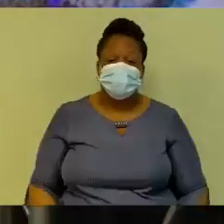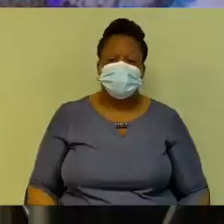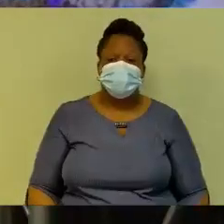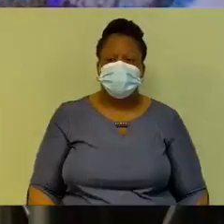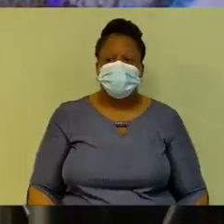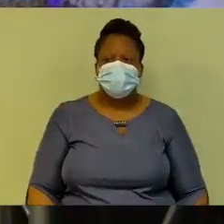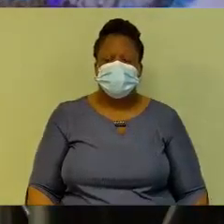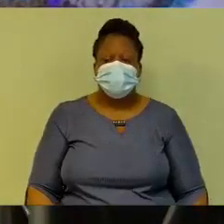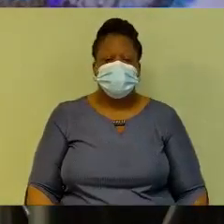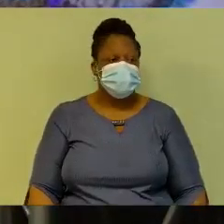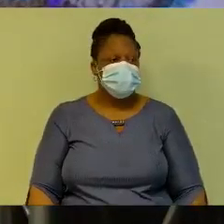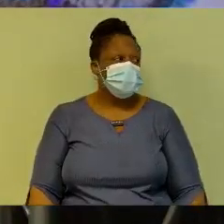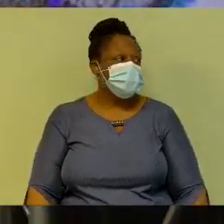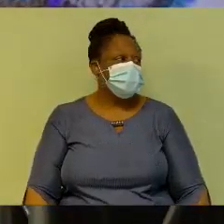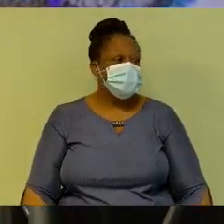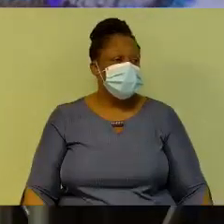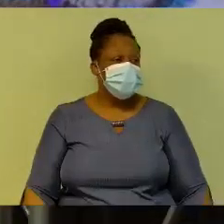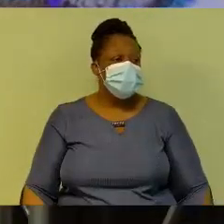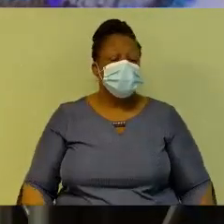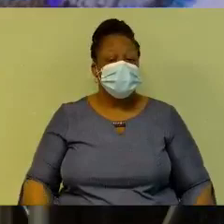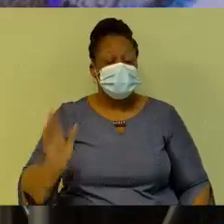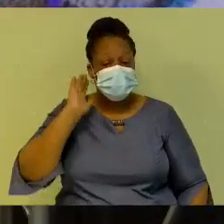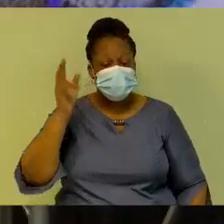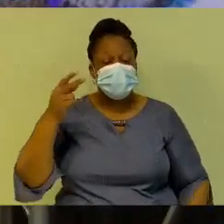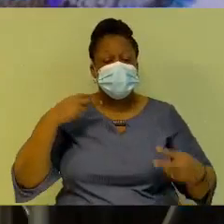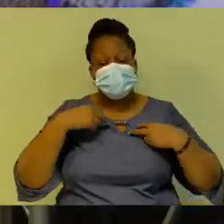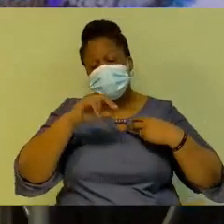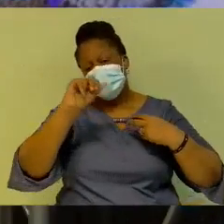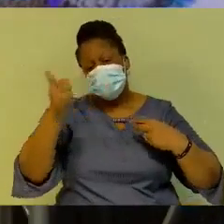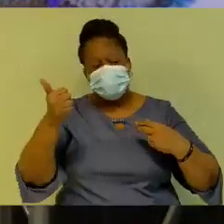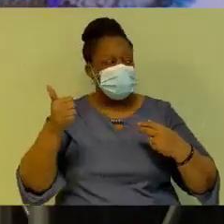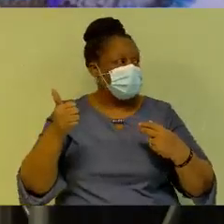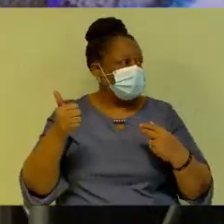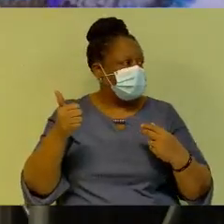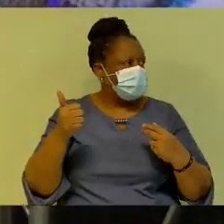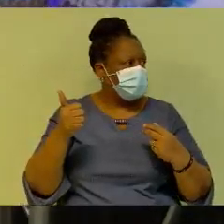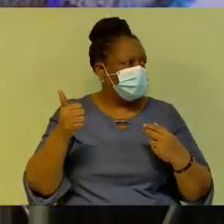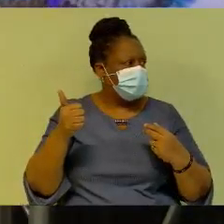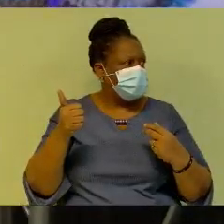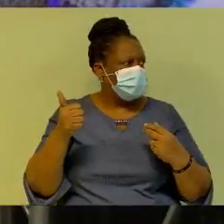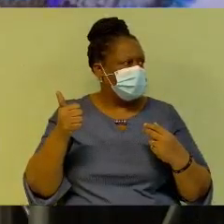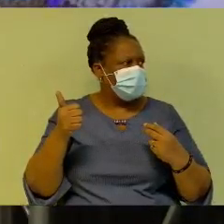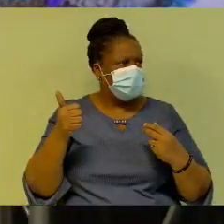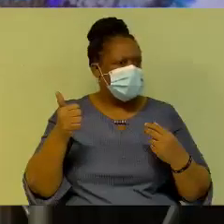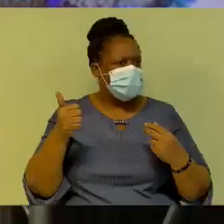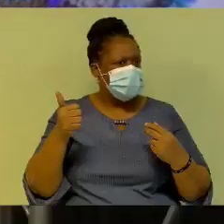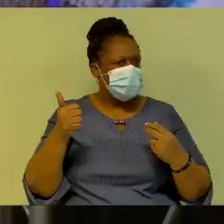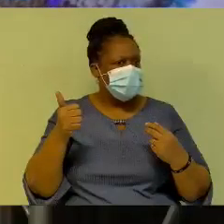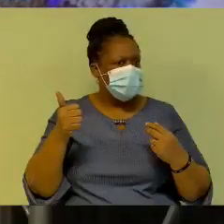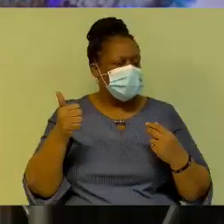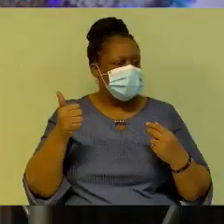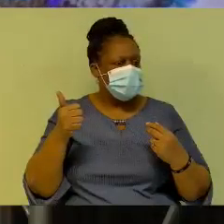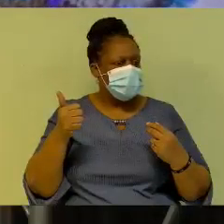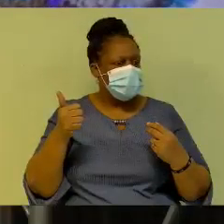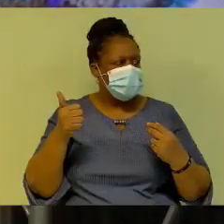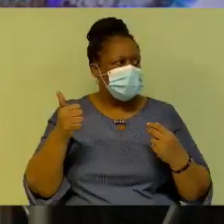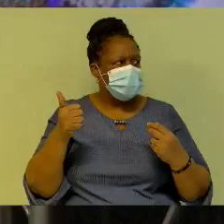leaders, and this will be held on the 14th of March 2020 at 10:30